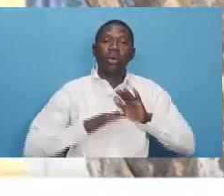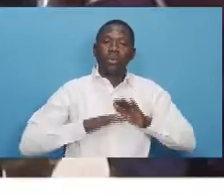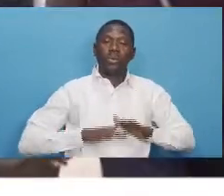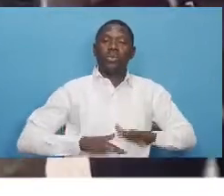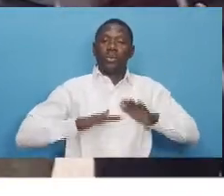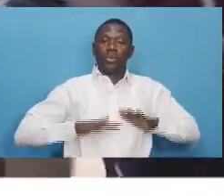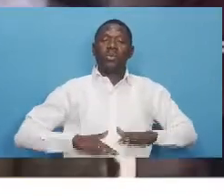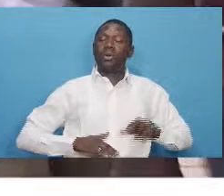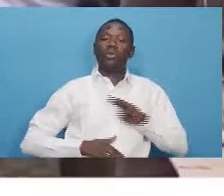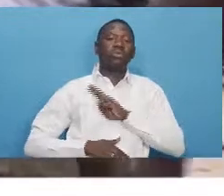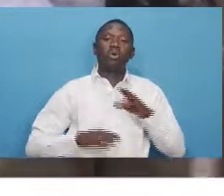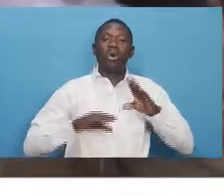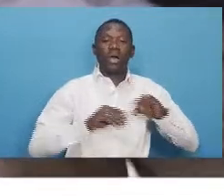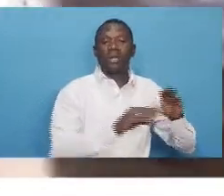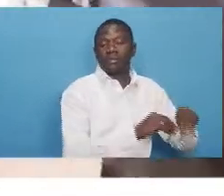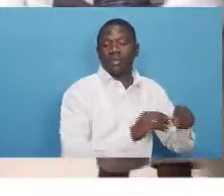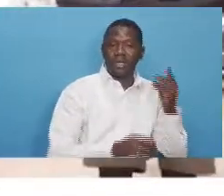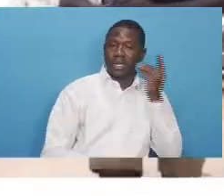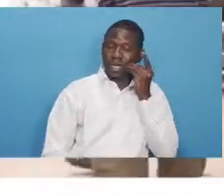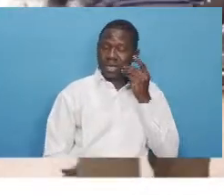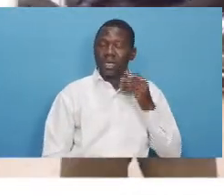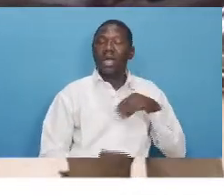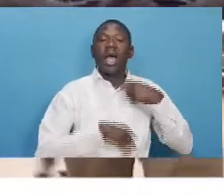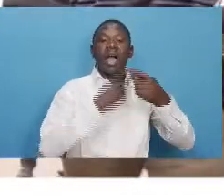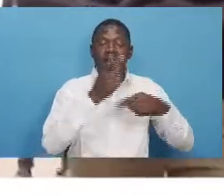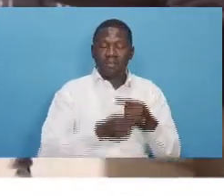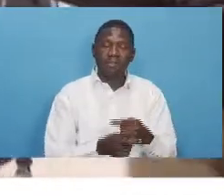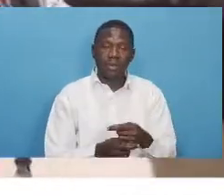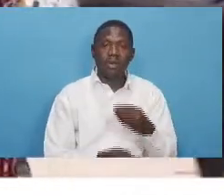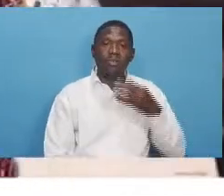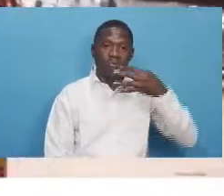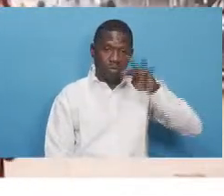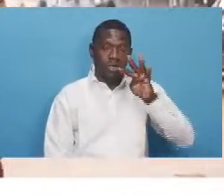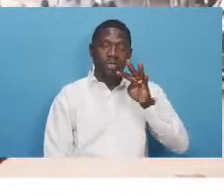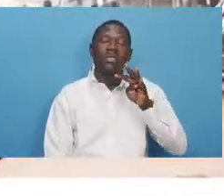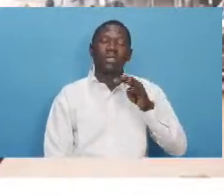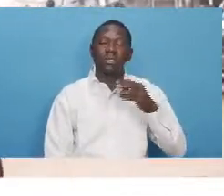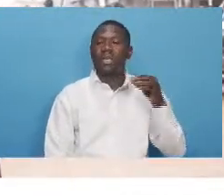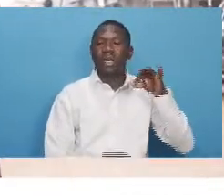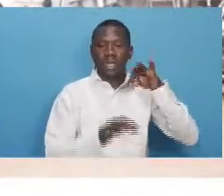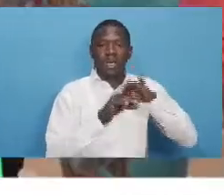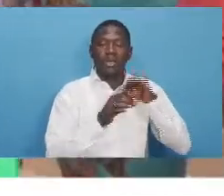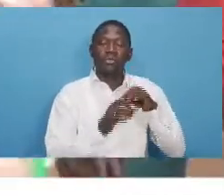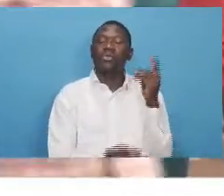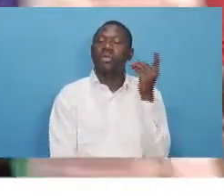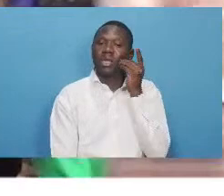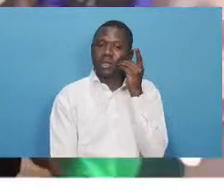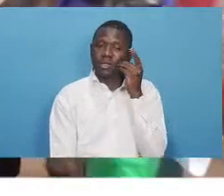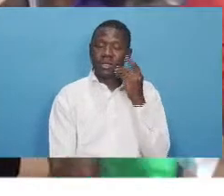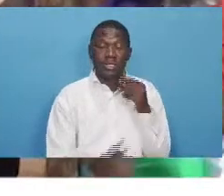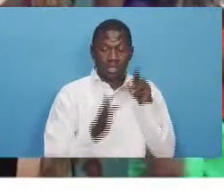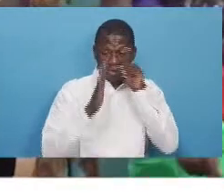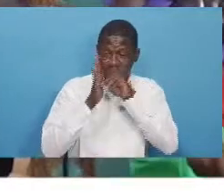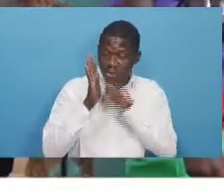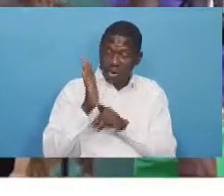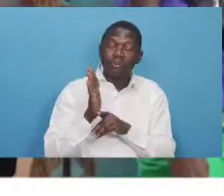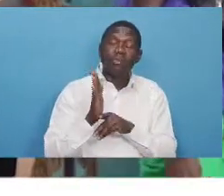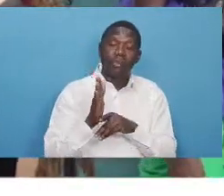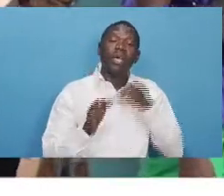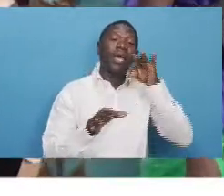a no activity day. And then the 14th would be the E-day, the election day. So this is the program for these